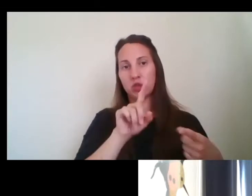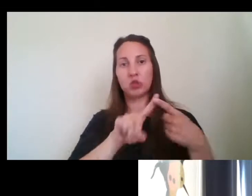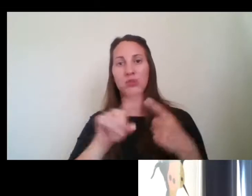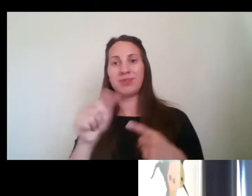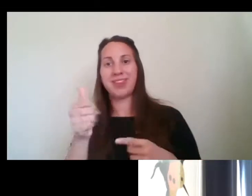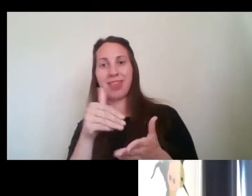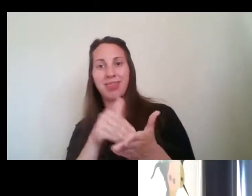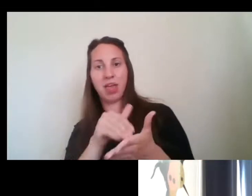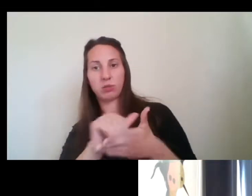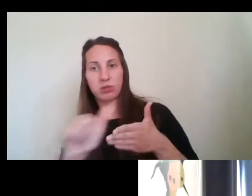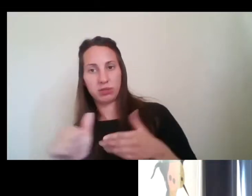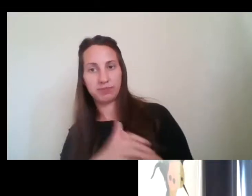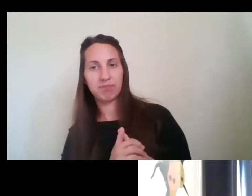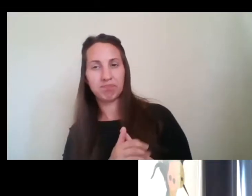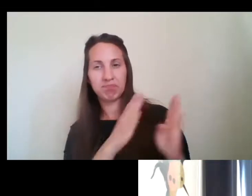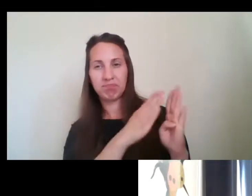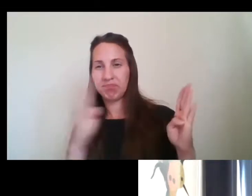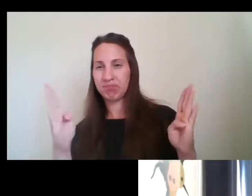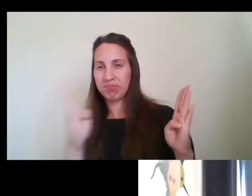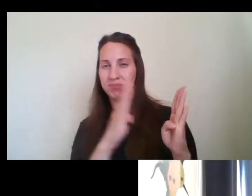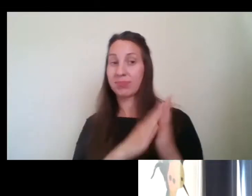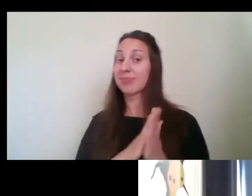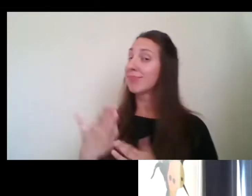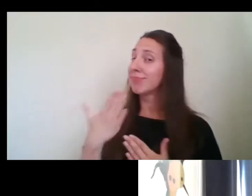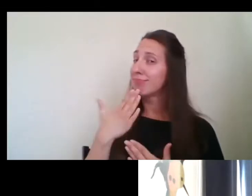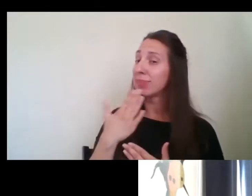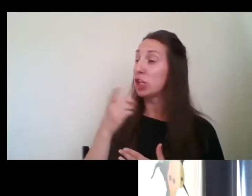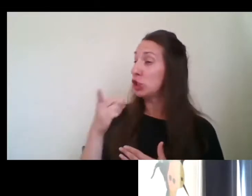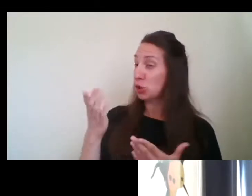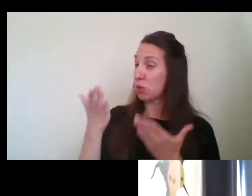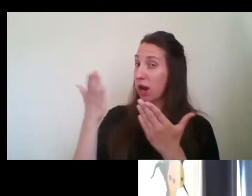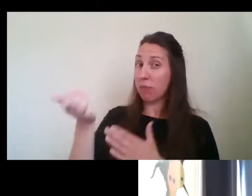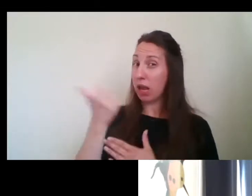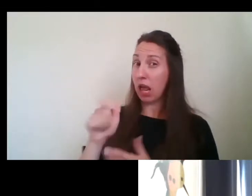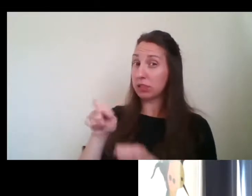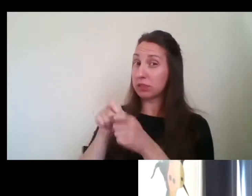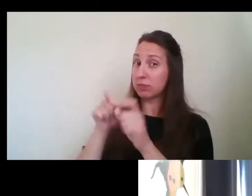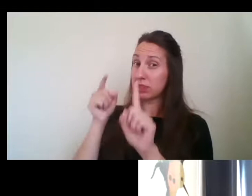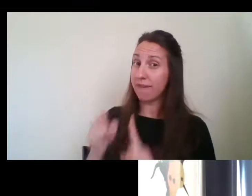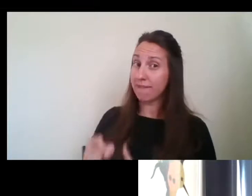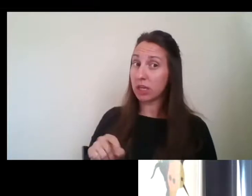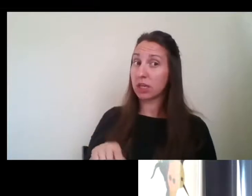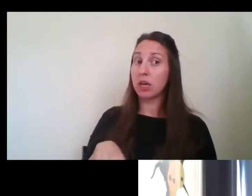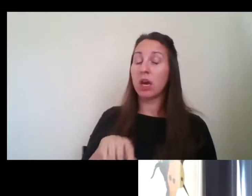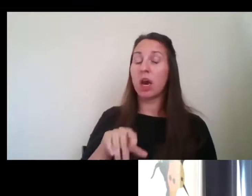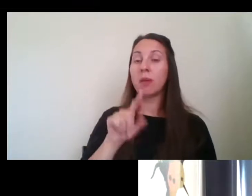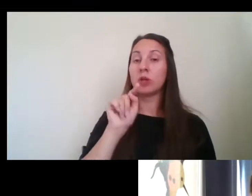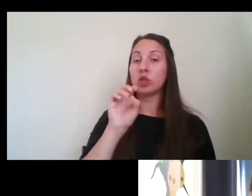Thank you. And do you recommend any website accessibility toolbar add-ons?